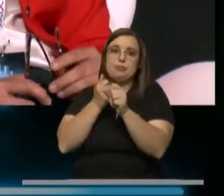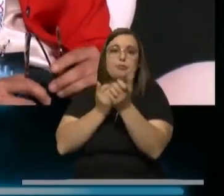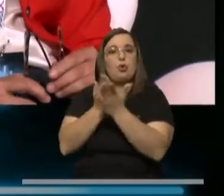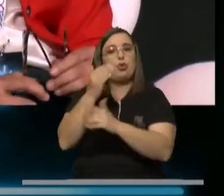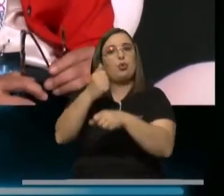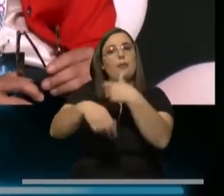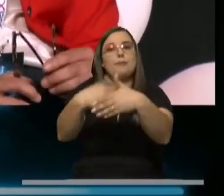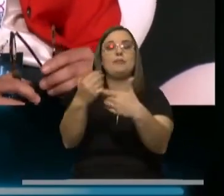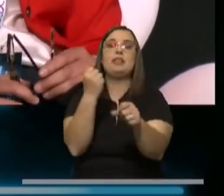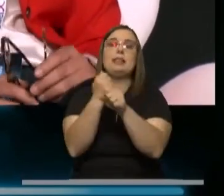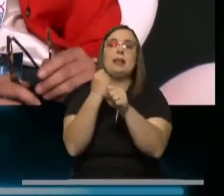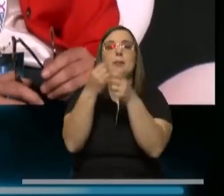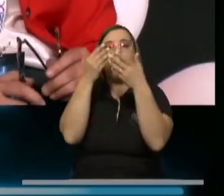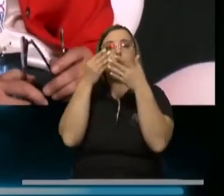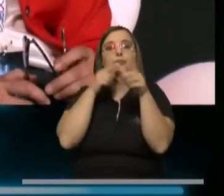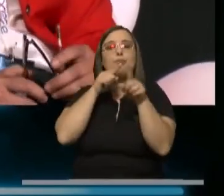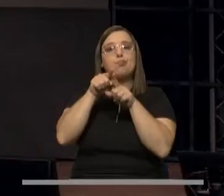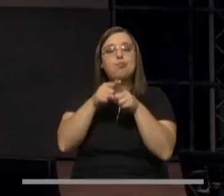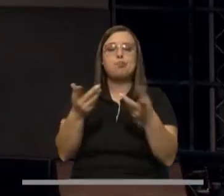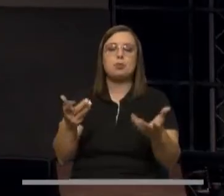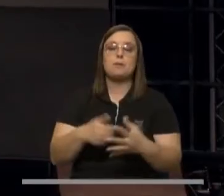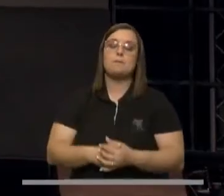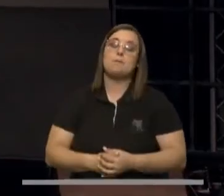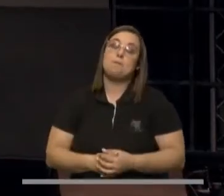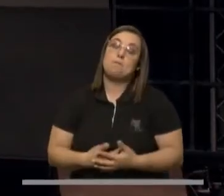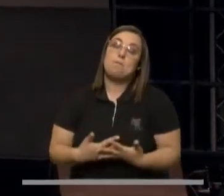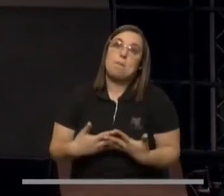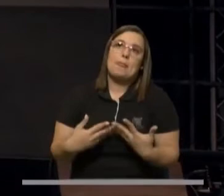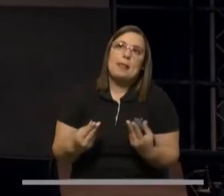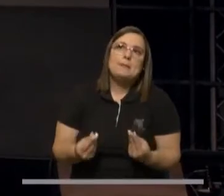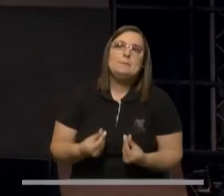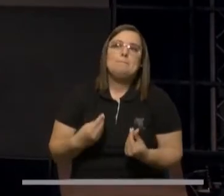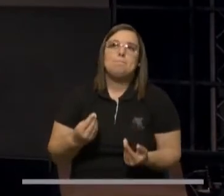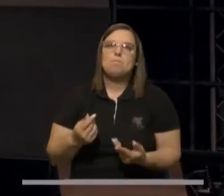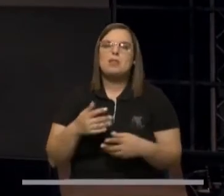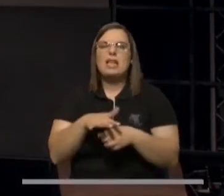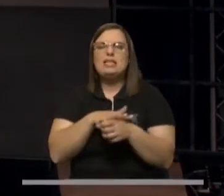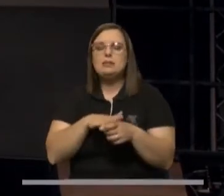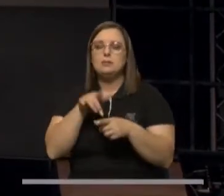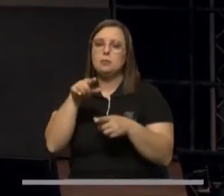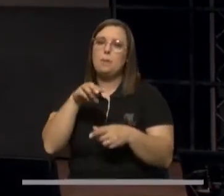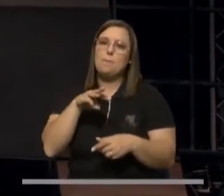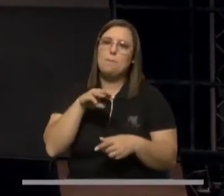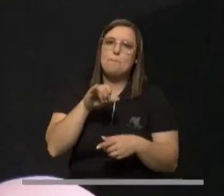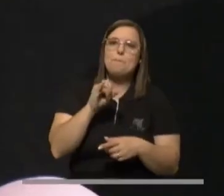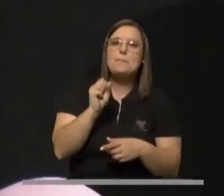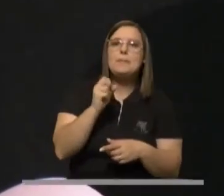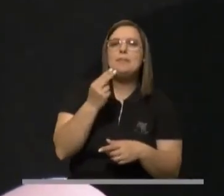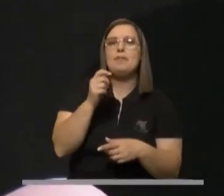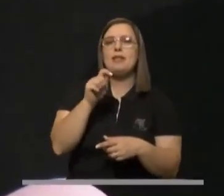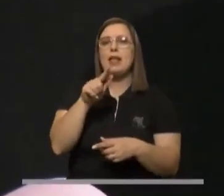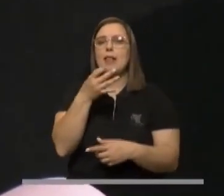you avoid this in order to continue doing the necessary democratic